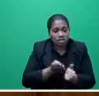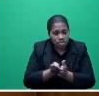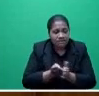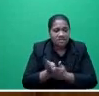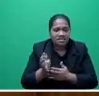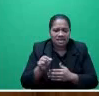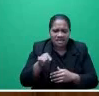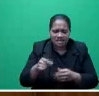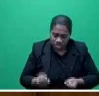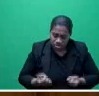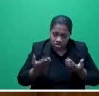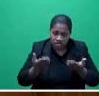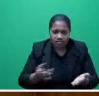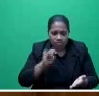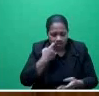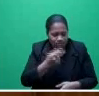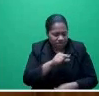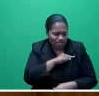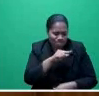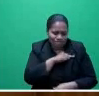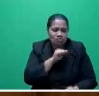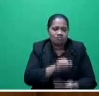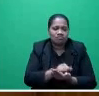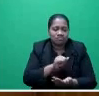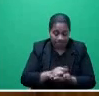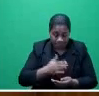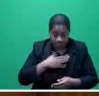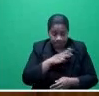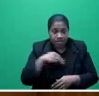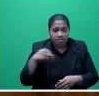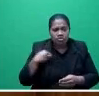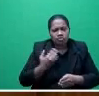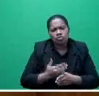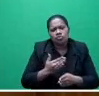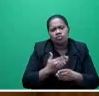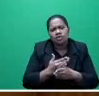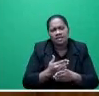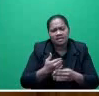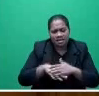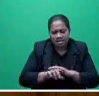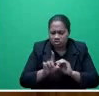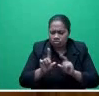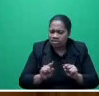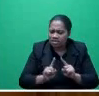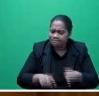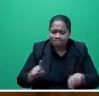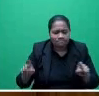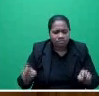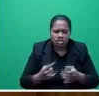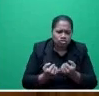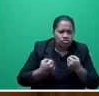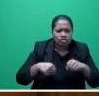is offered is of high quality. My ministry is working towards implementing various strategies and carry out